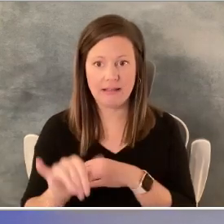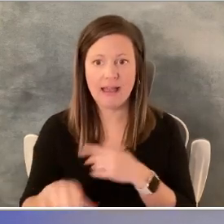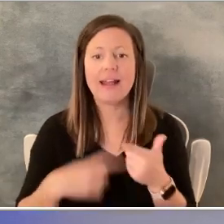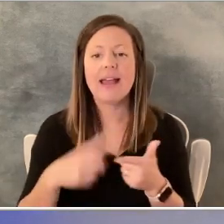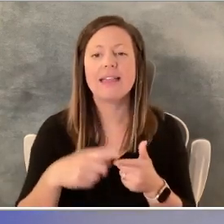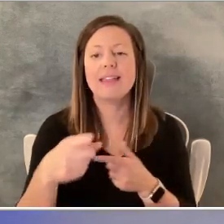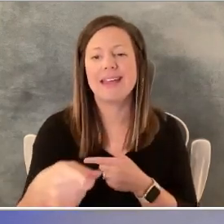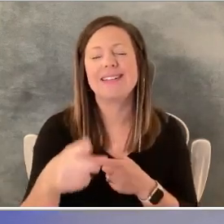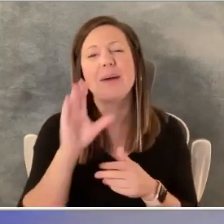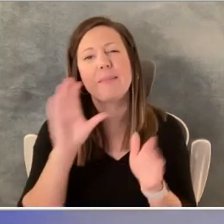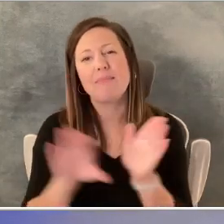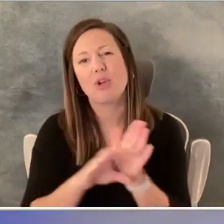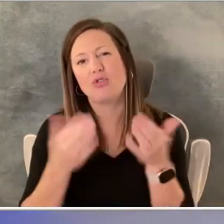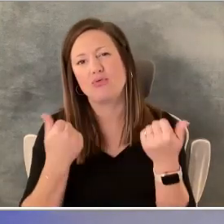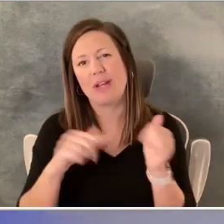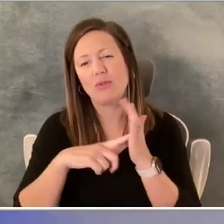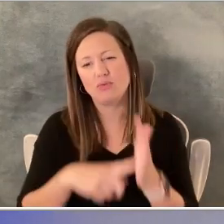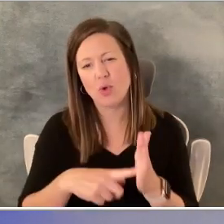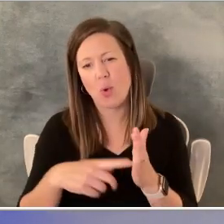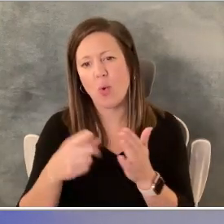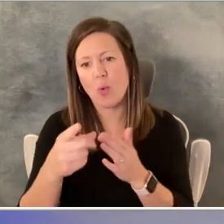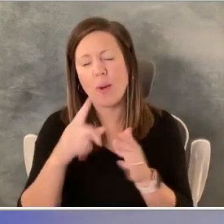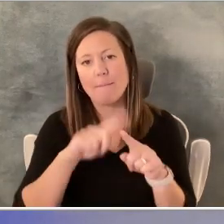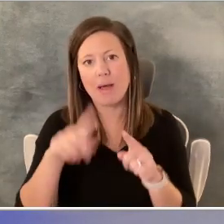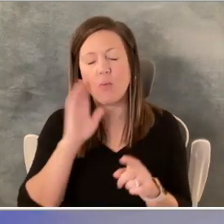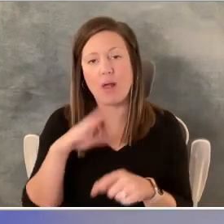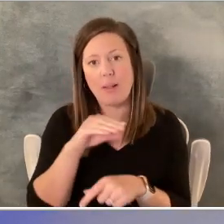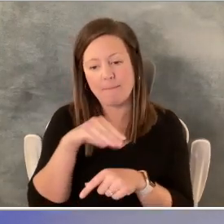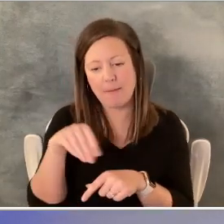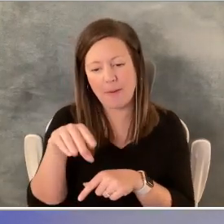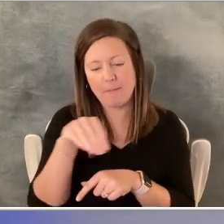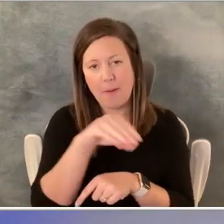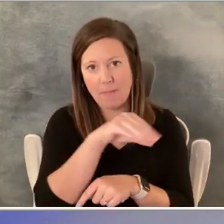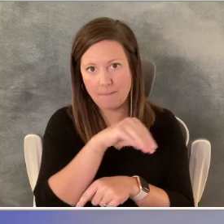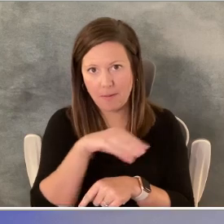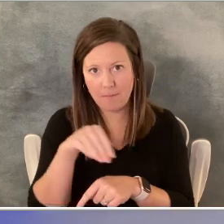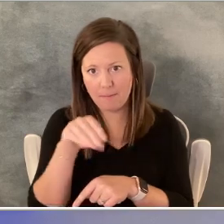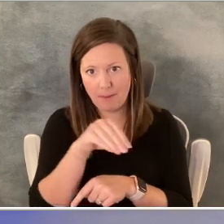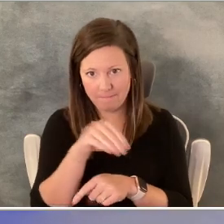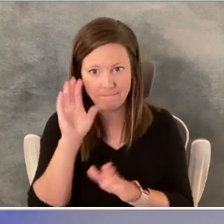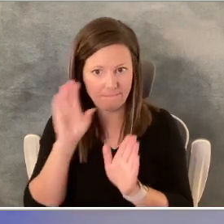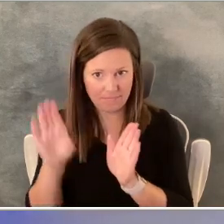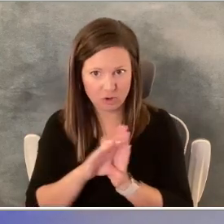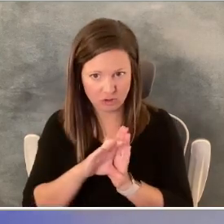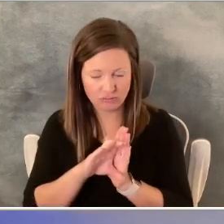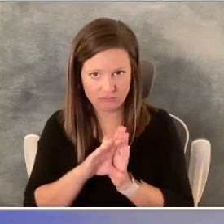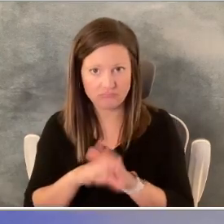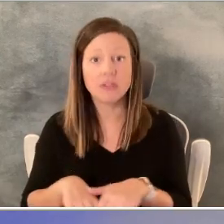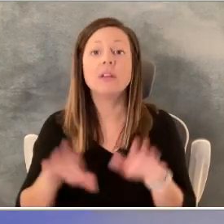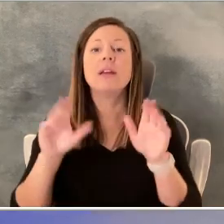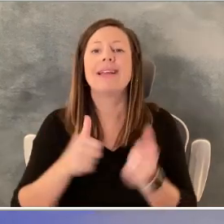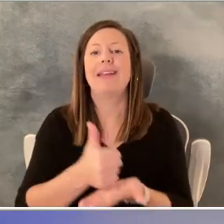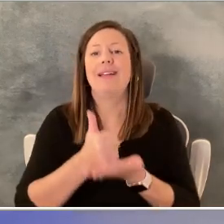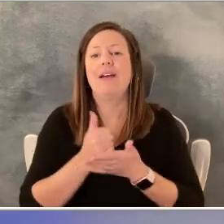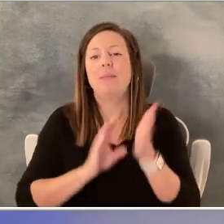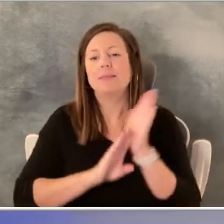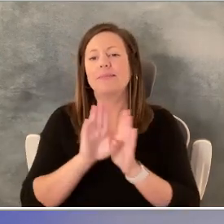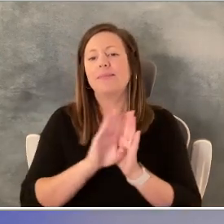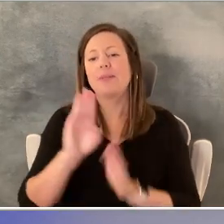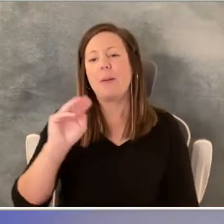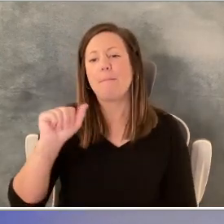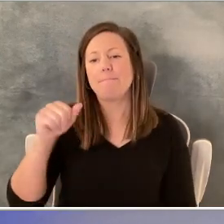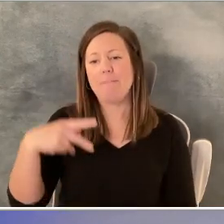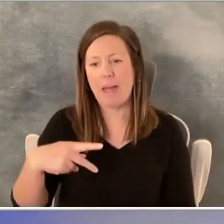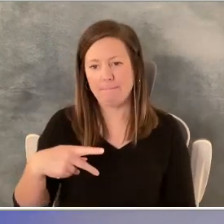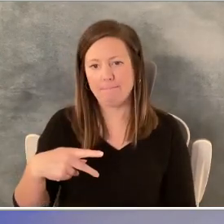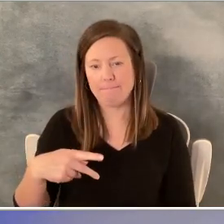some imaging using the image portion of the ultrasound probe to make a map, which is what's happening here is we're just